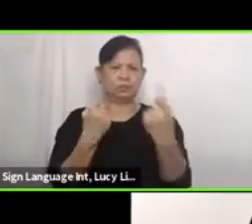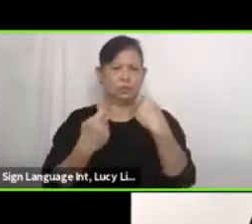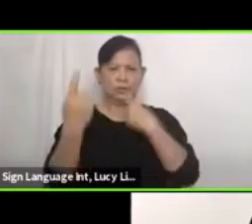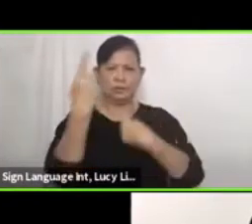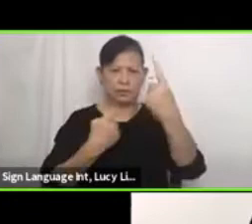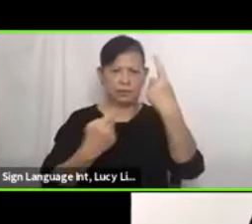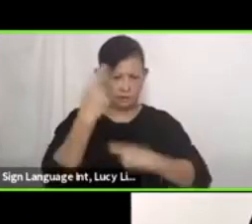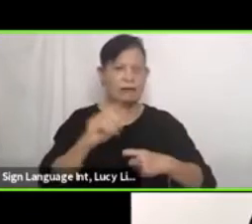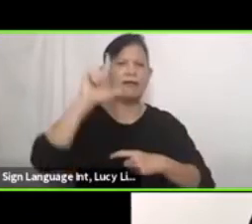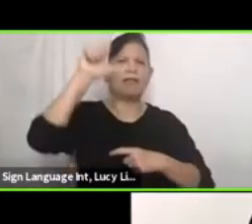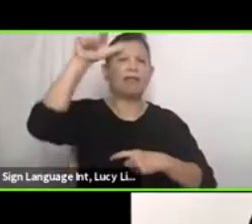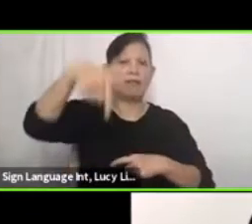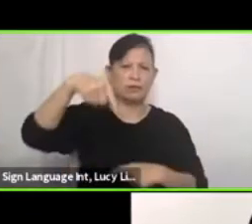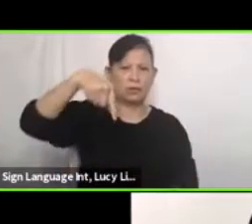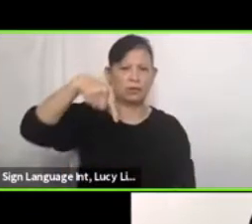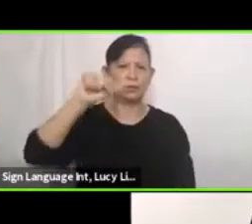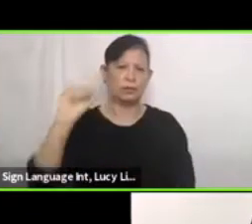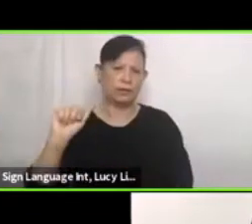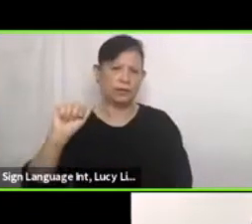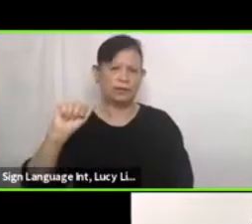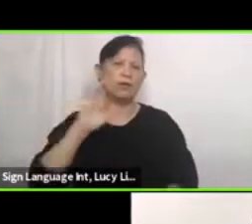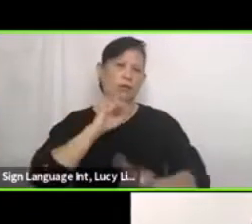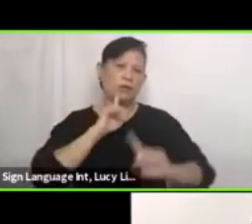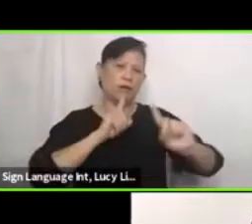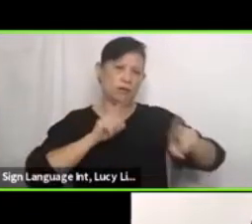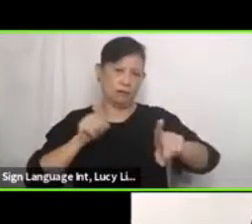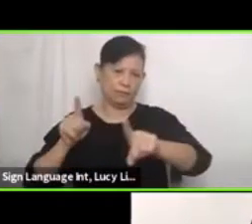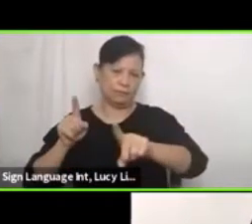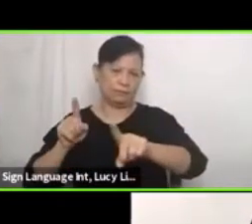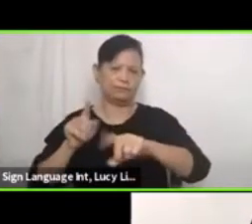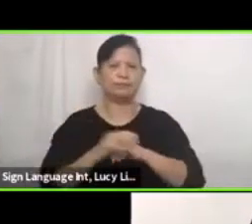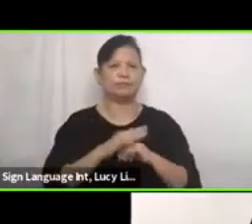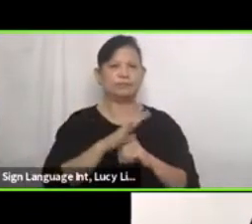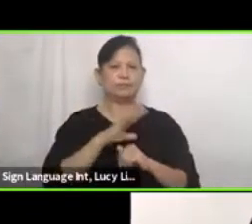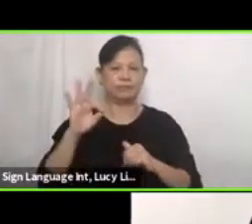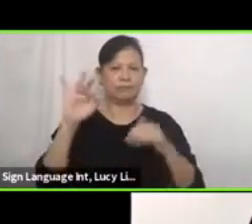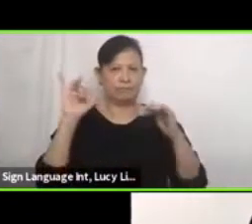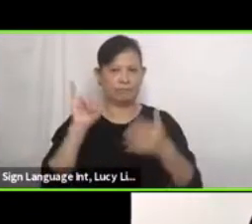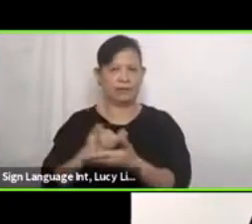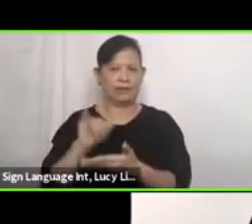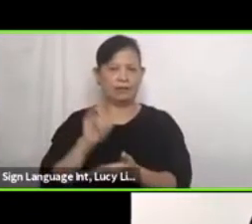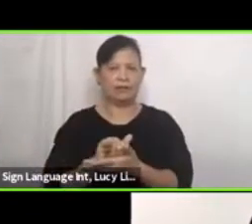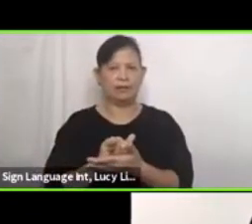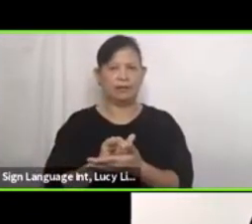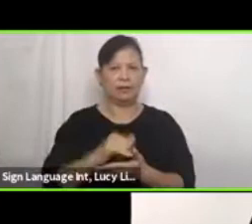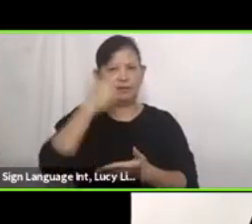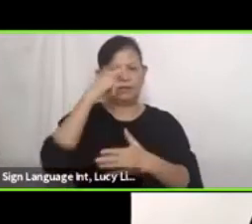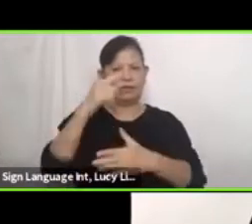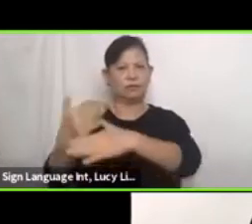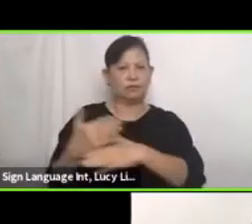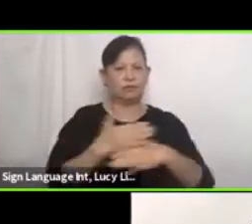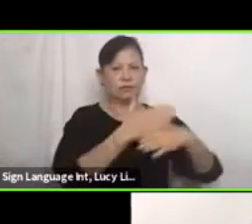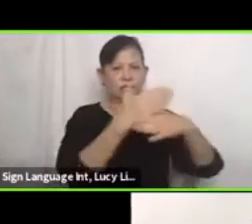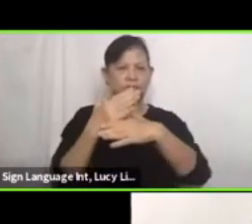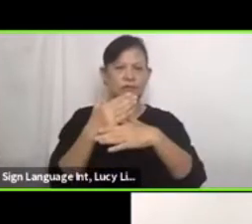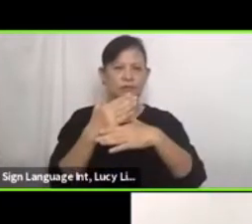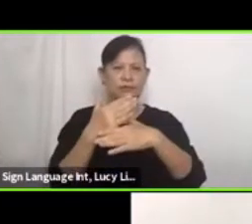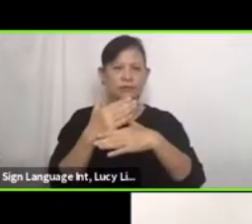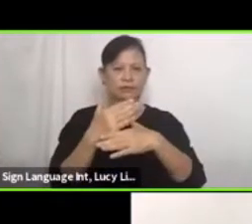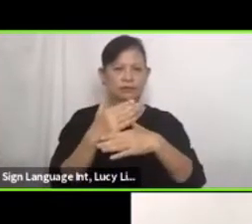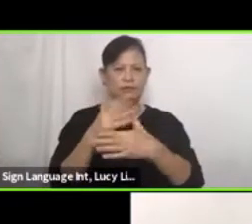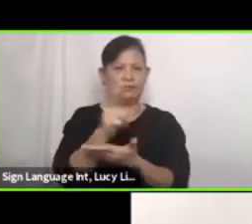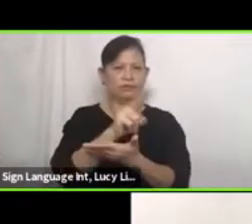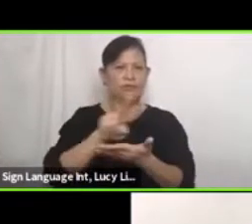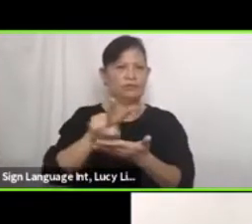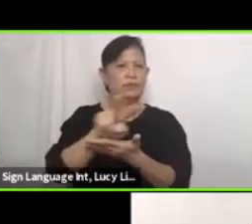answer session and we'll ask you to respond further on that. Thank you for sharing the short video, because it